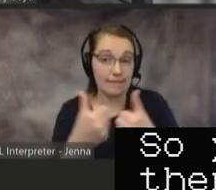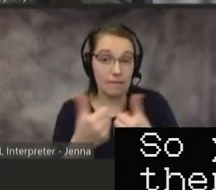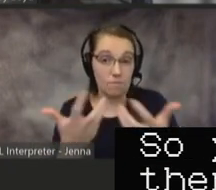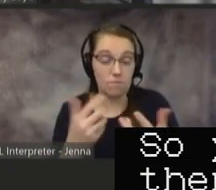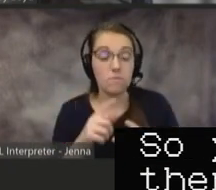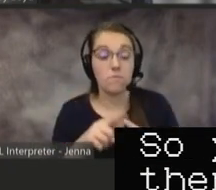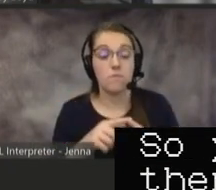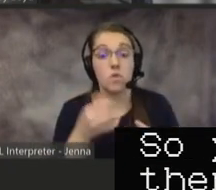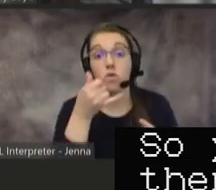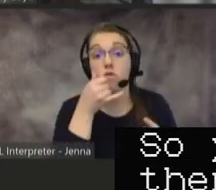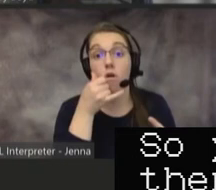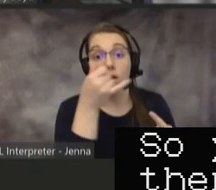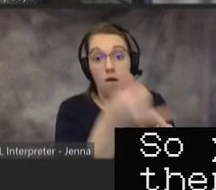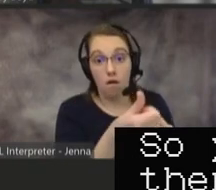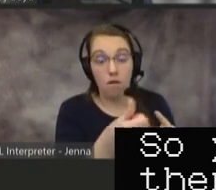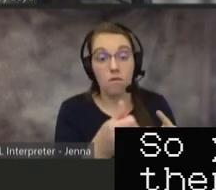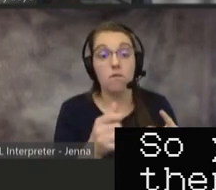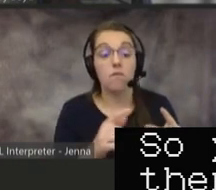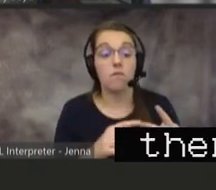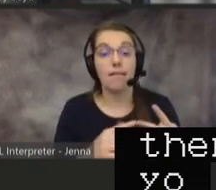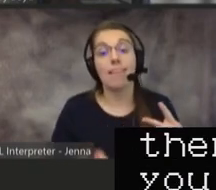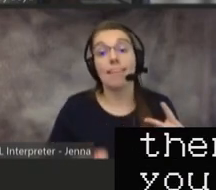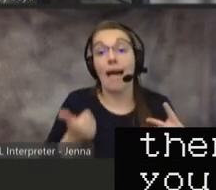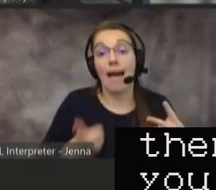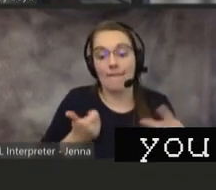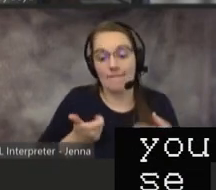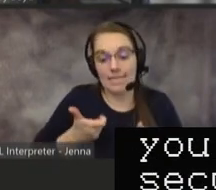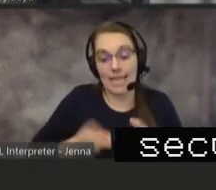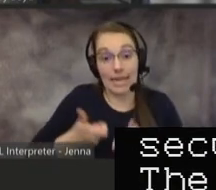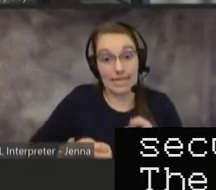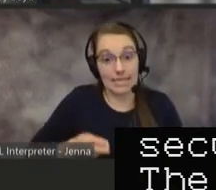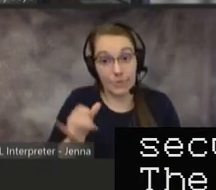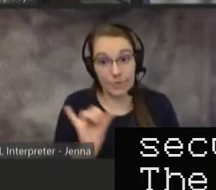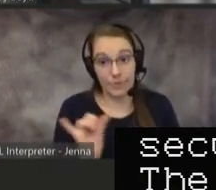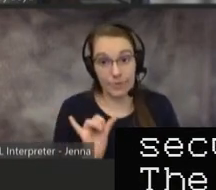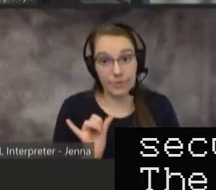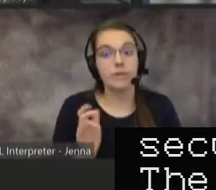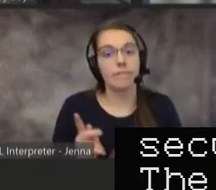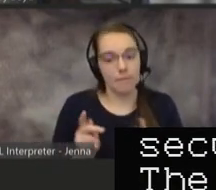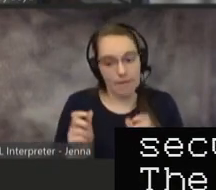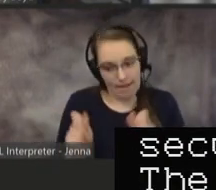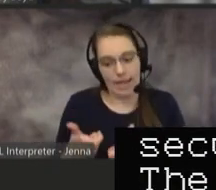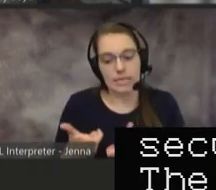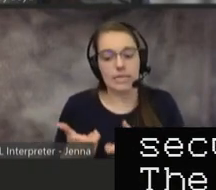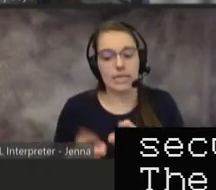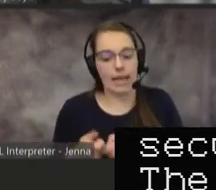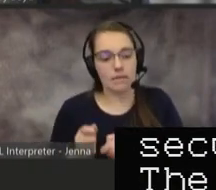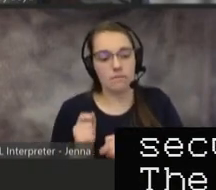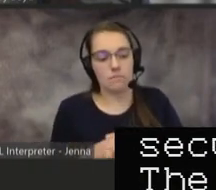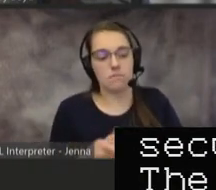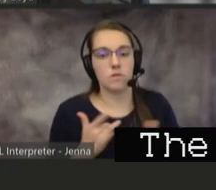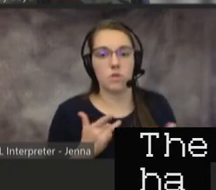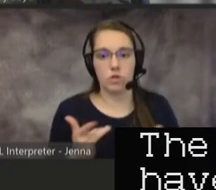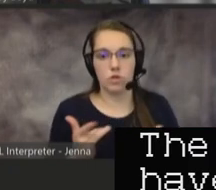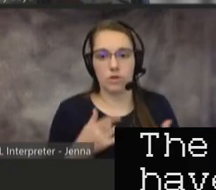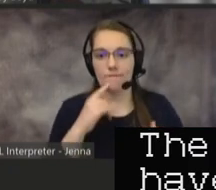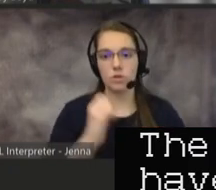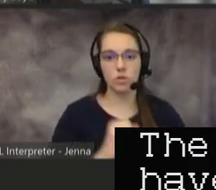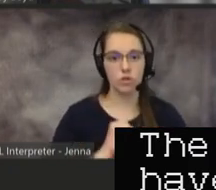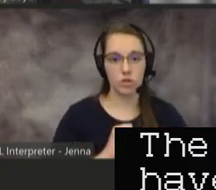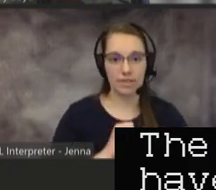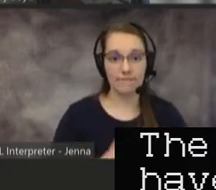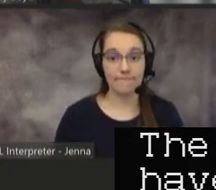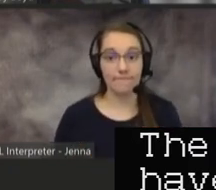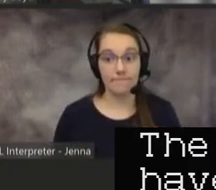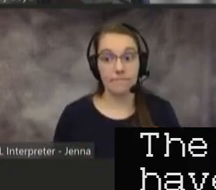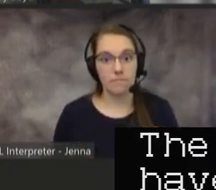calling, but we also have a live text feed that people can text in concerns to our security department in real